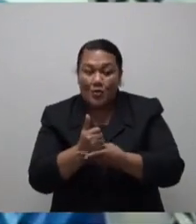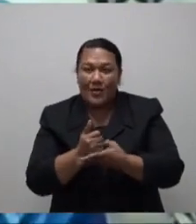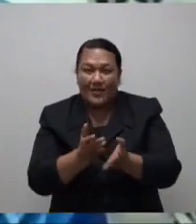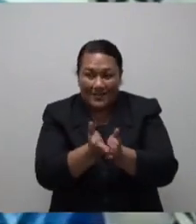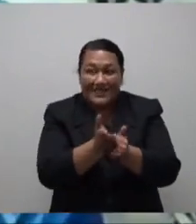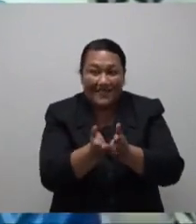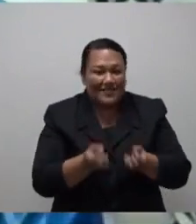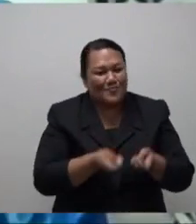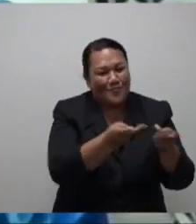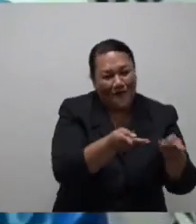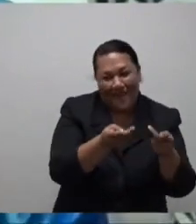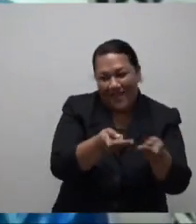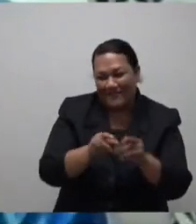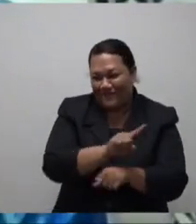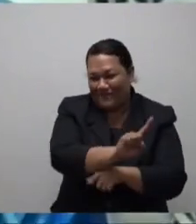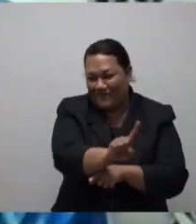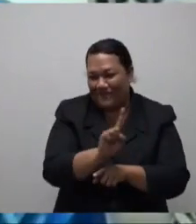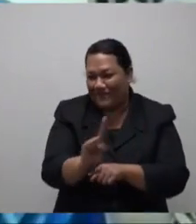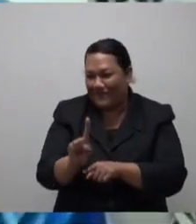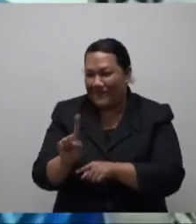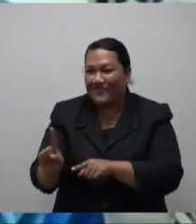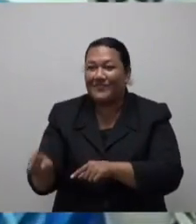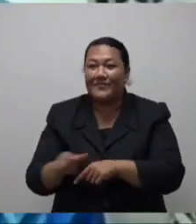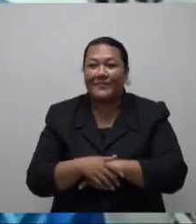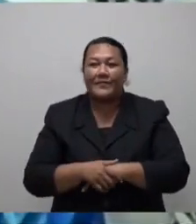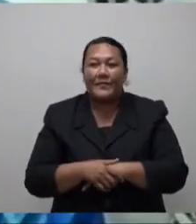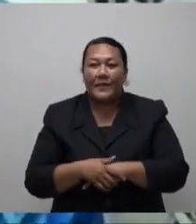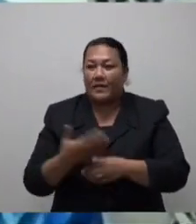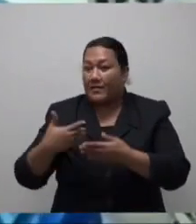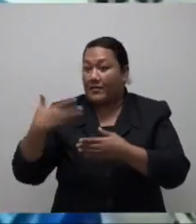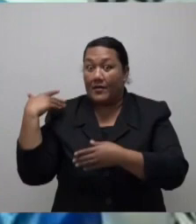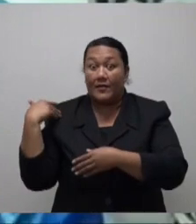course, vaccination. In the last 24 hours,